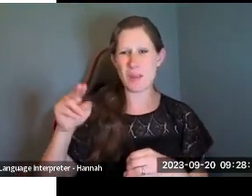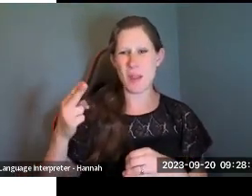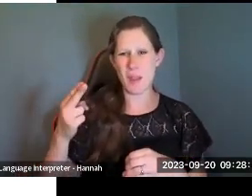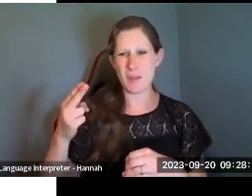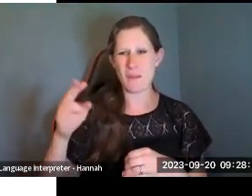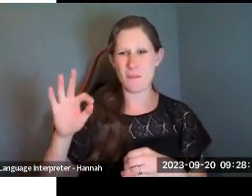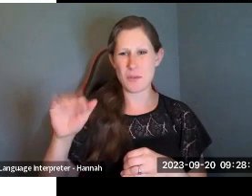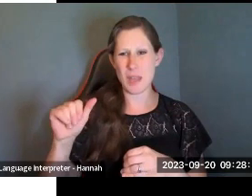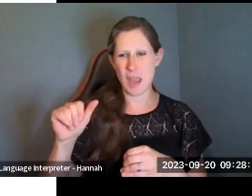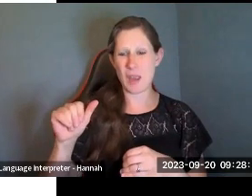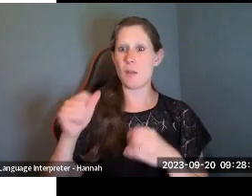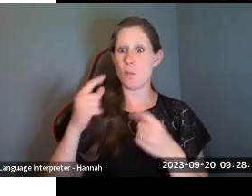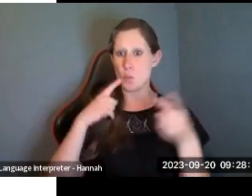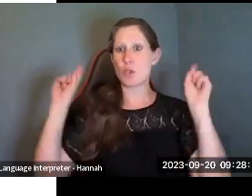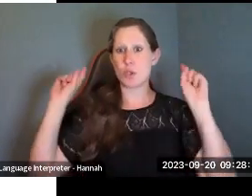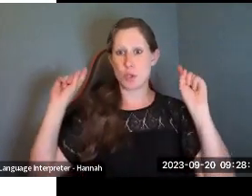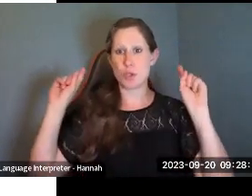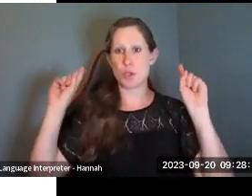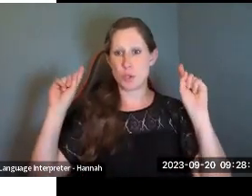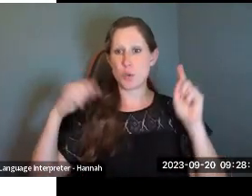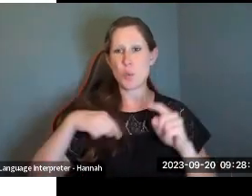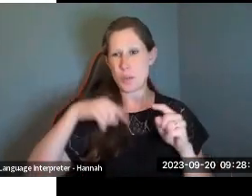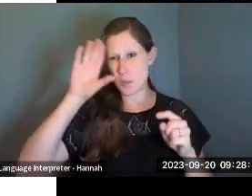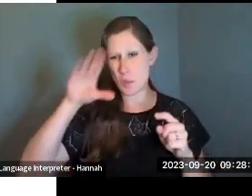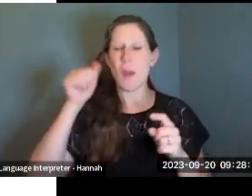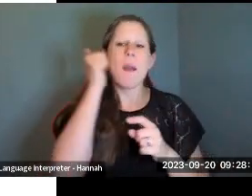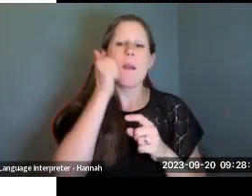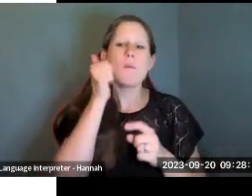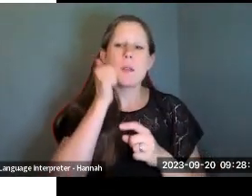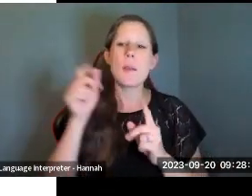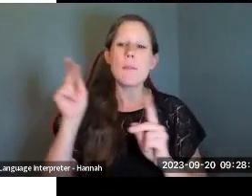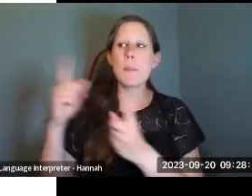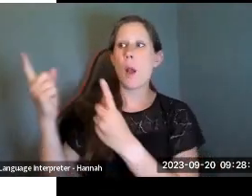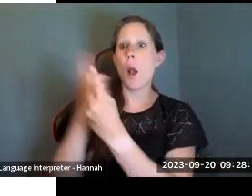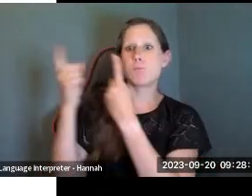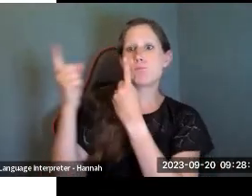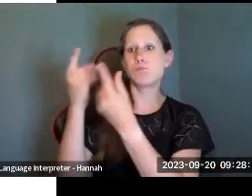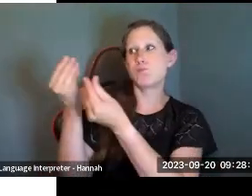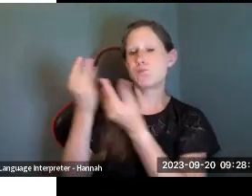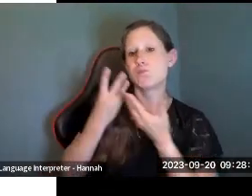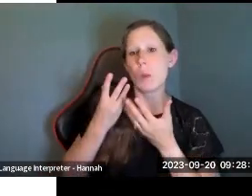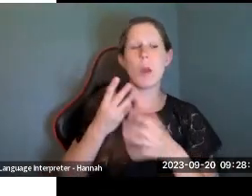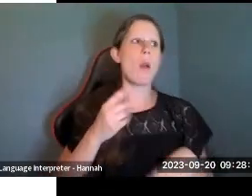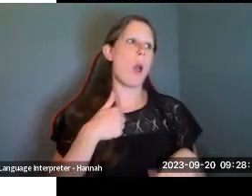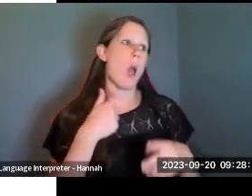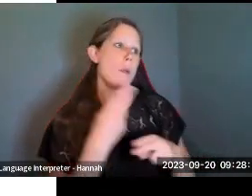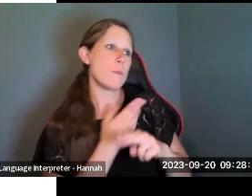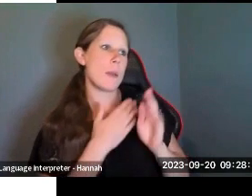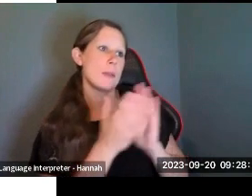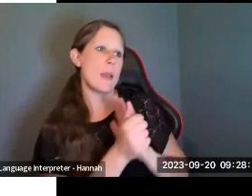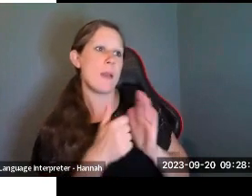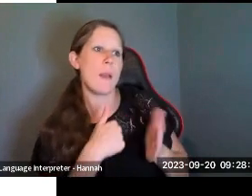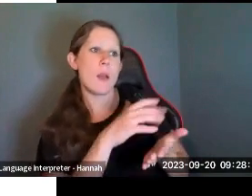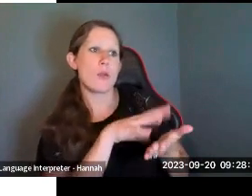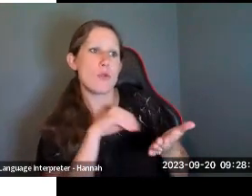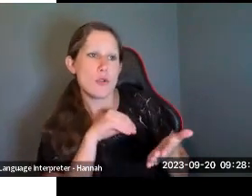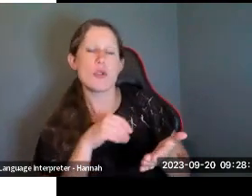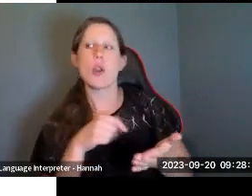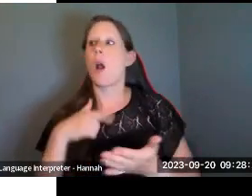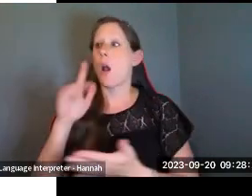works because every day we hear from people who have used the skills they learned to help a person in